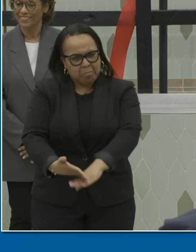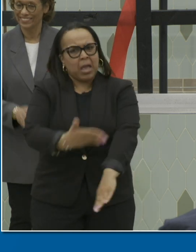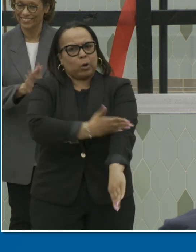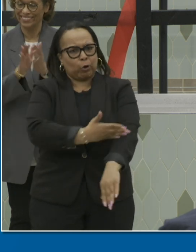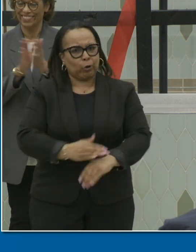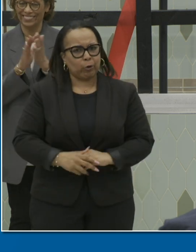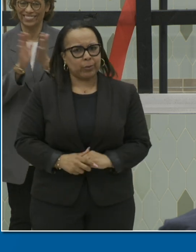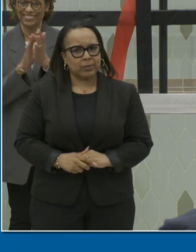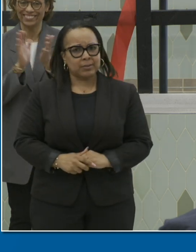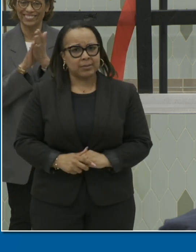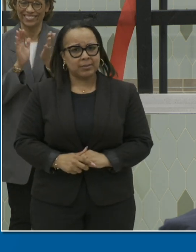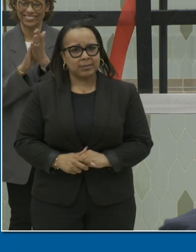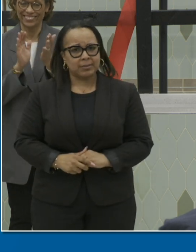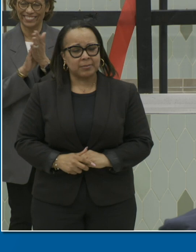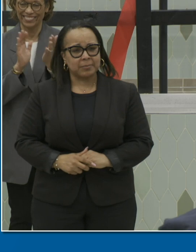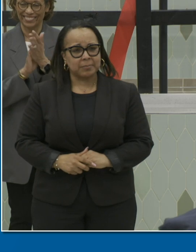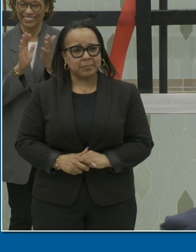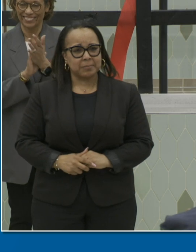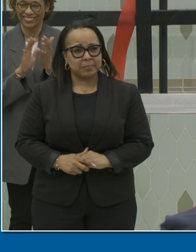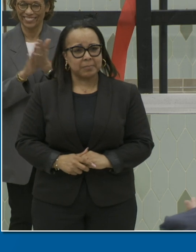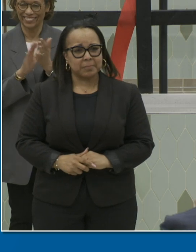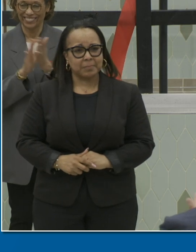better.